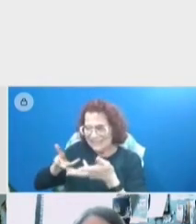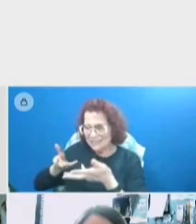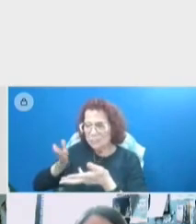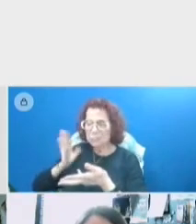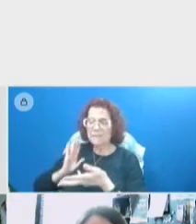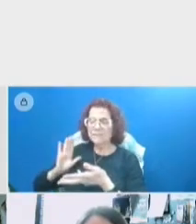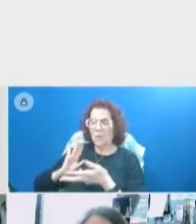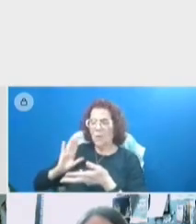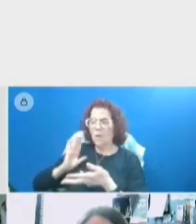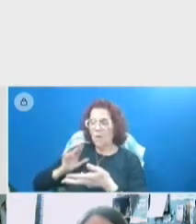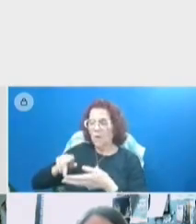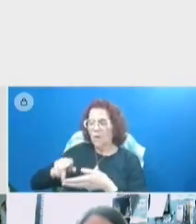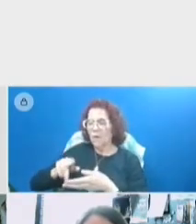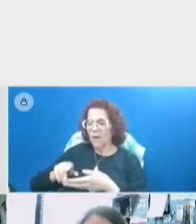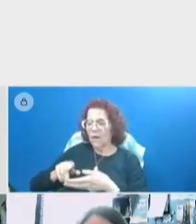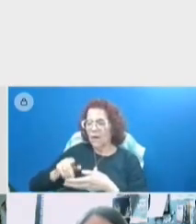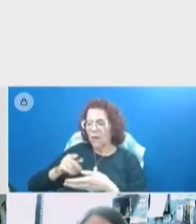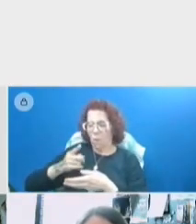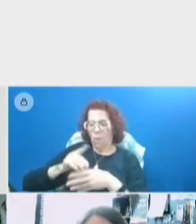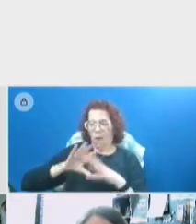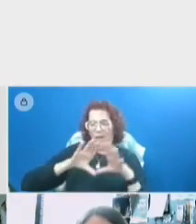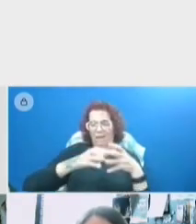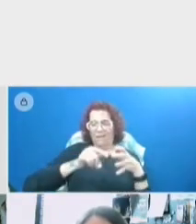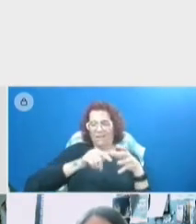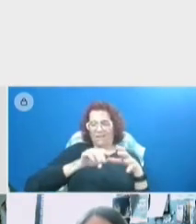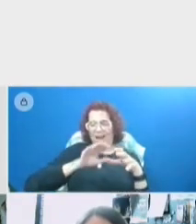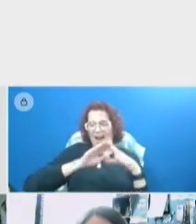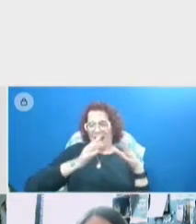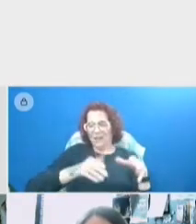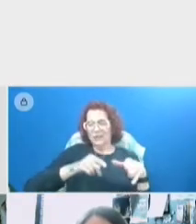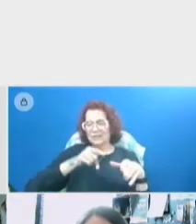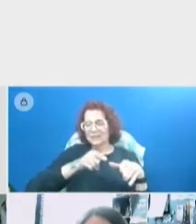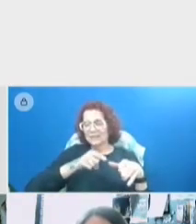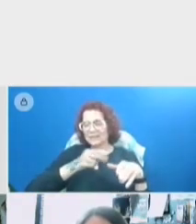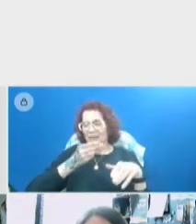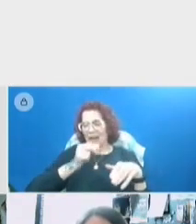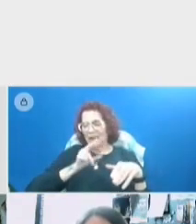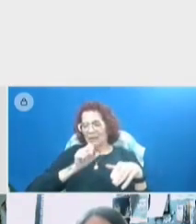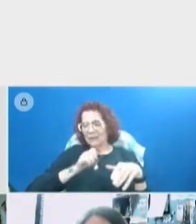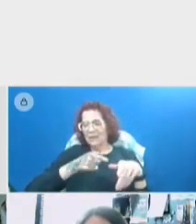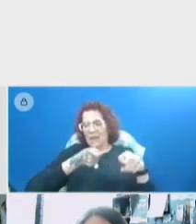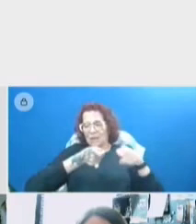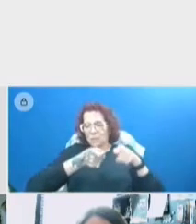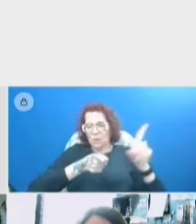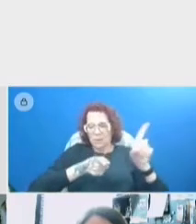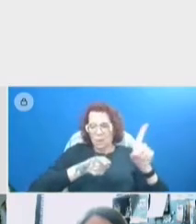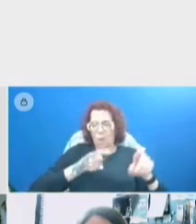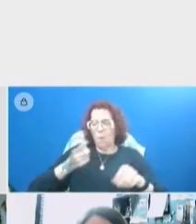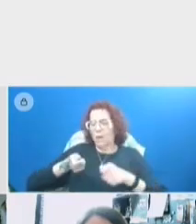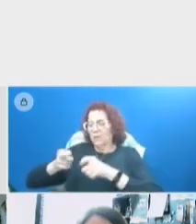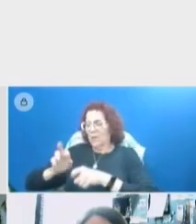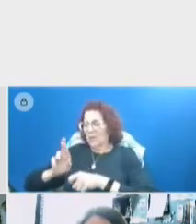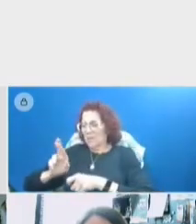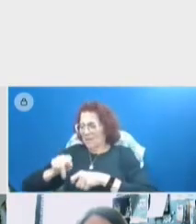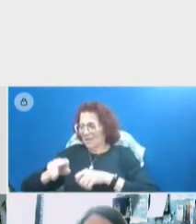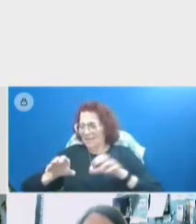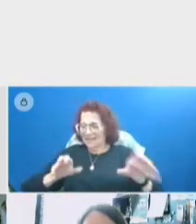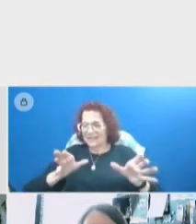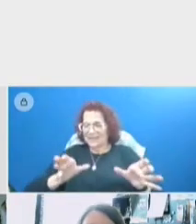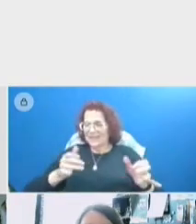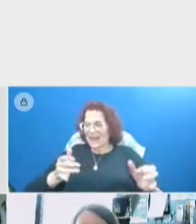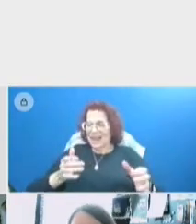house, there was bipartisanship. One house controlled by the Democrats, one house controlled by the Republicans. Now both houses controlled by the same